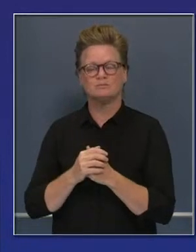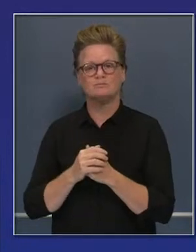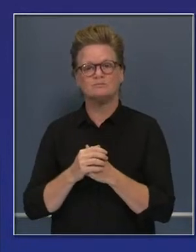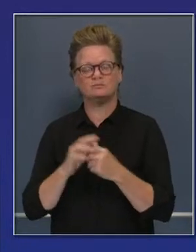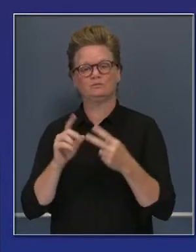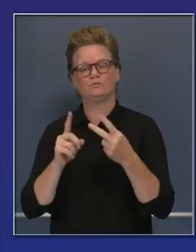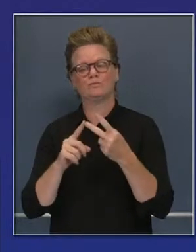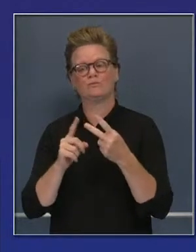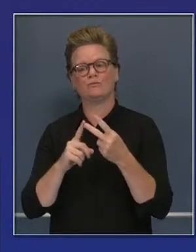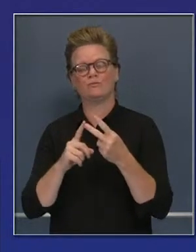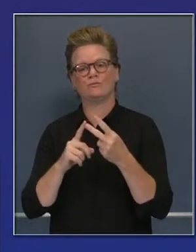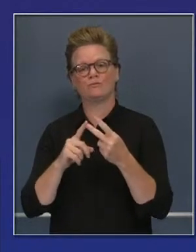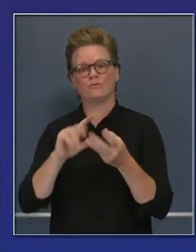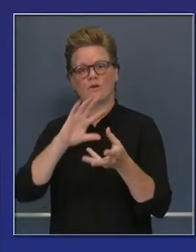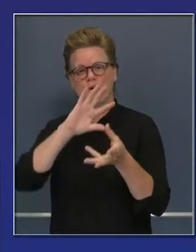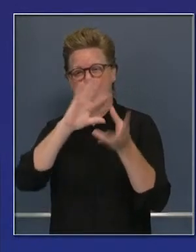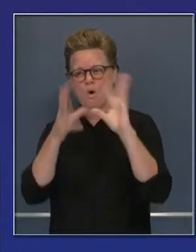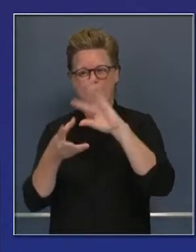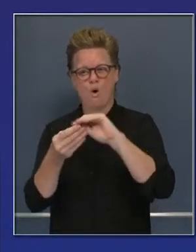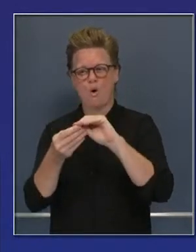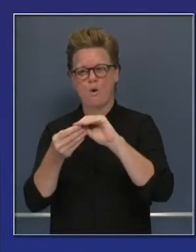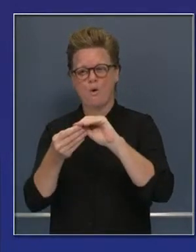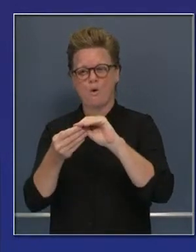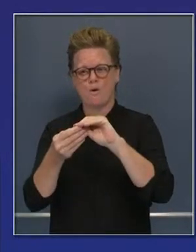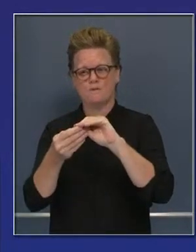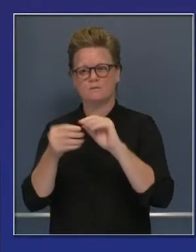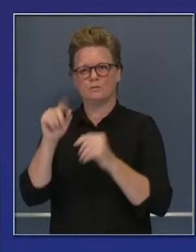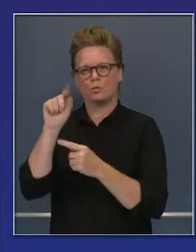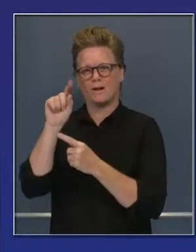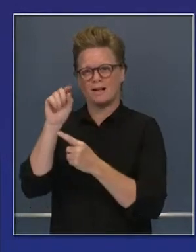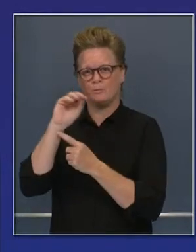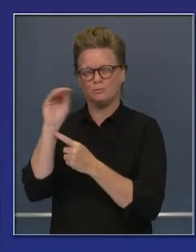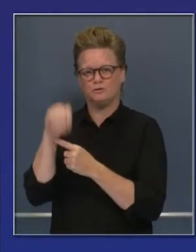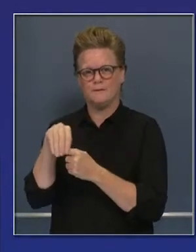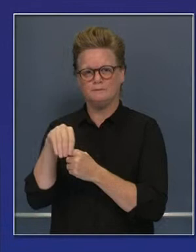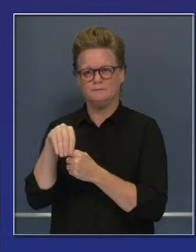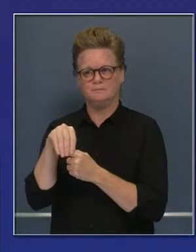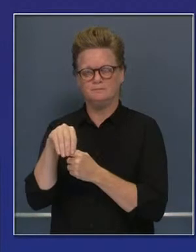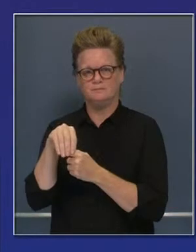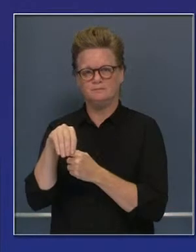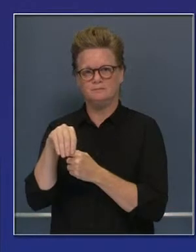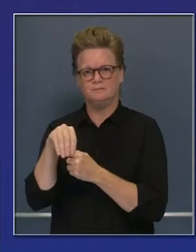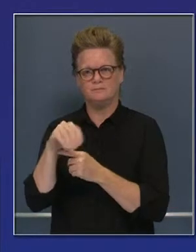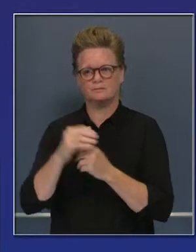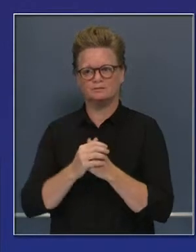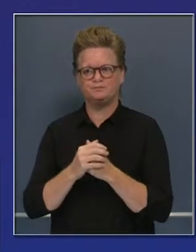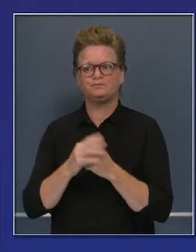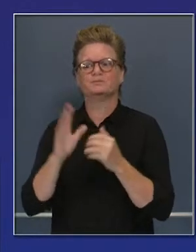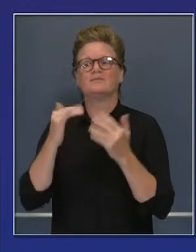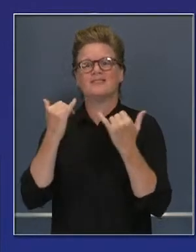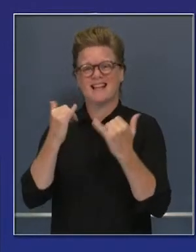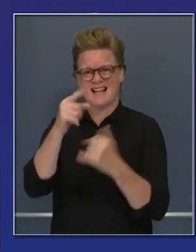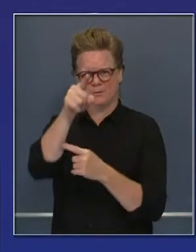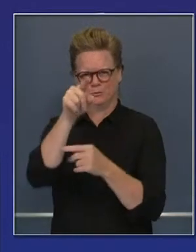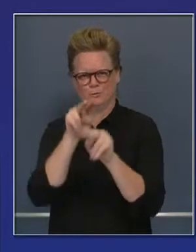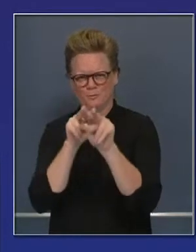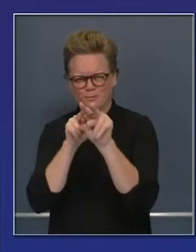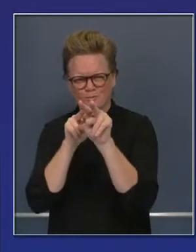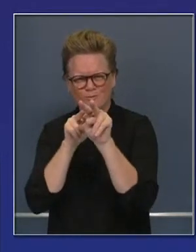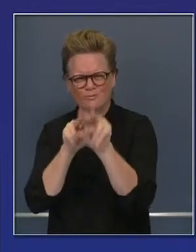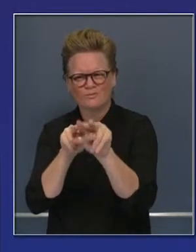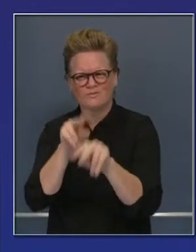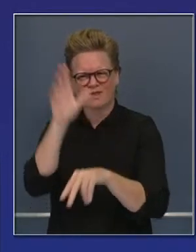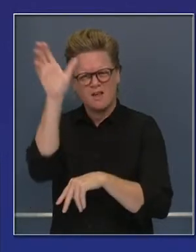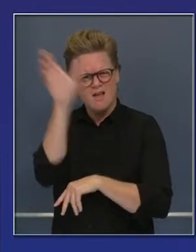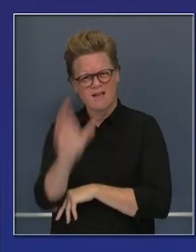ICU patients in our system. So when you make progress in the aggregate and you get below